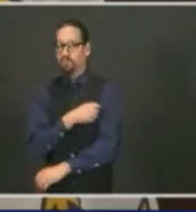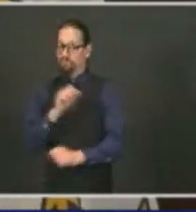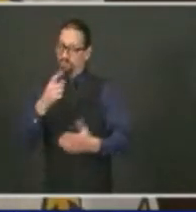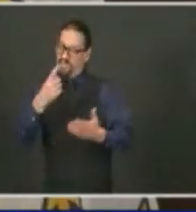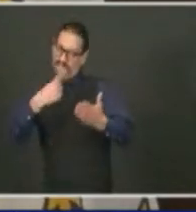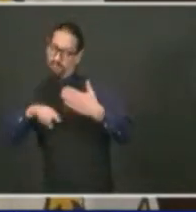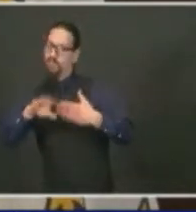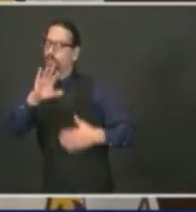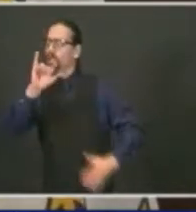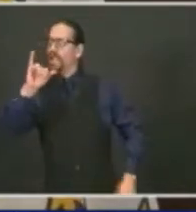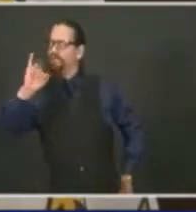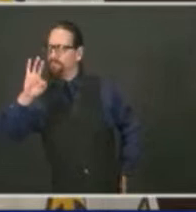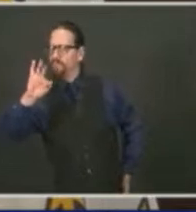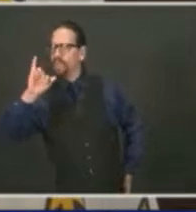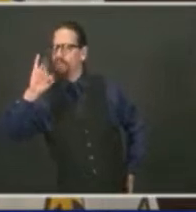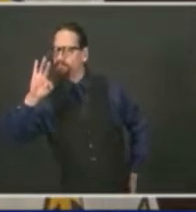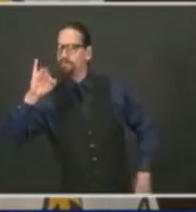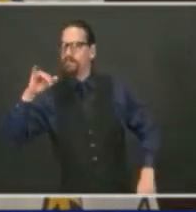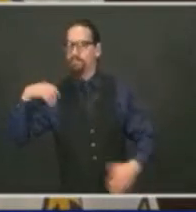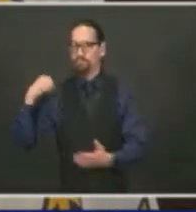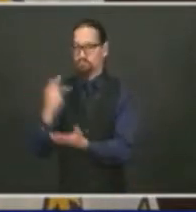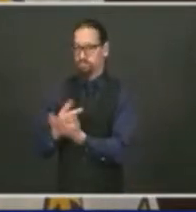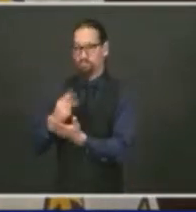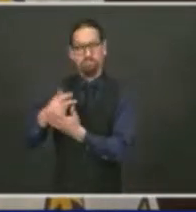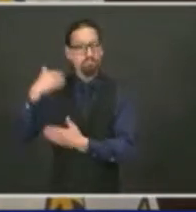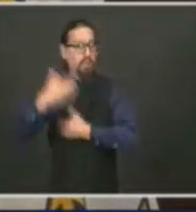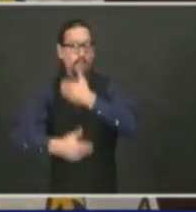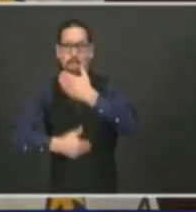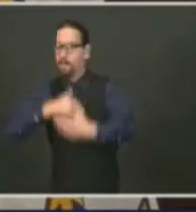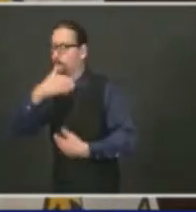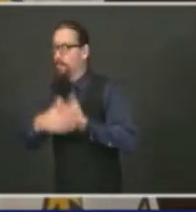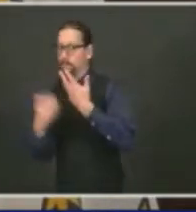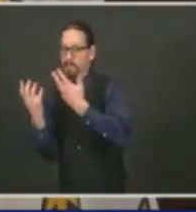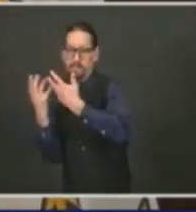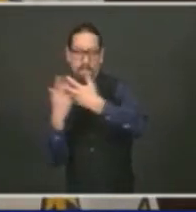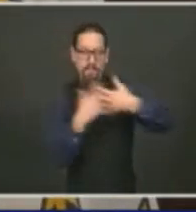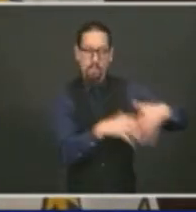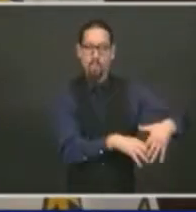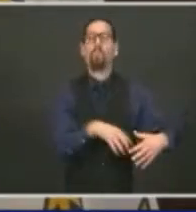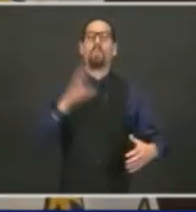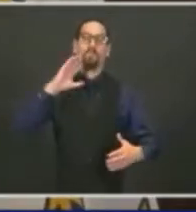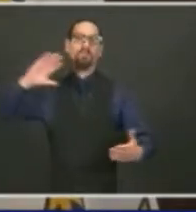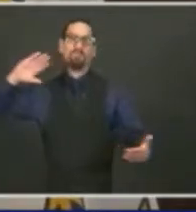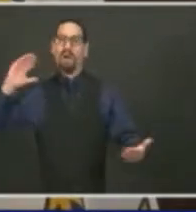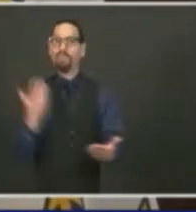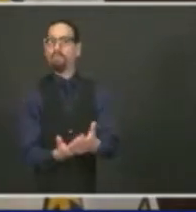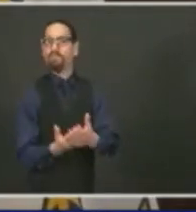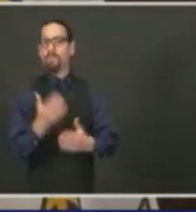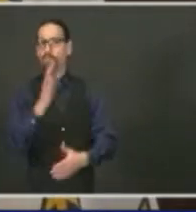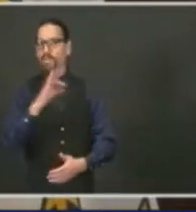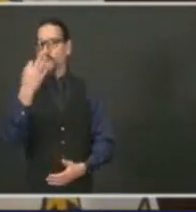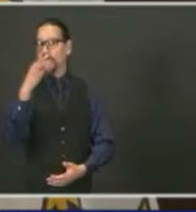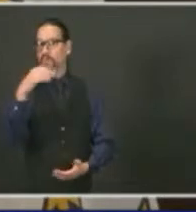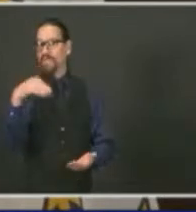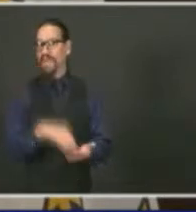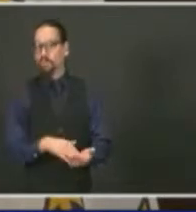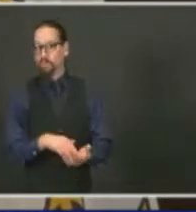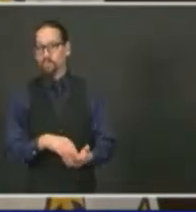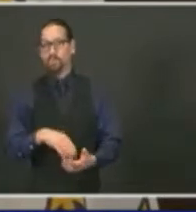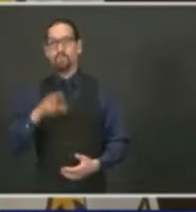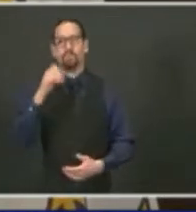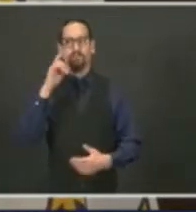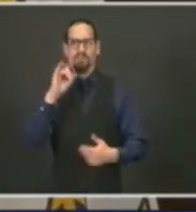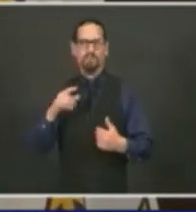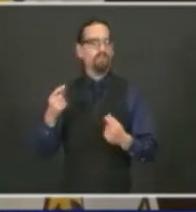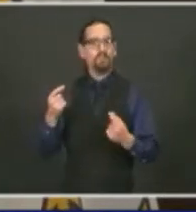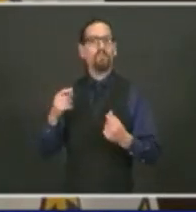approval process be reviewed and approved. In terms of our priority populations, right now we are slated to start vaccinating in nursing